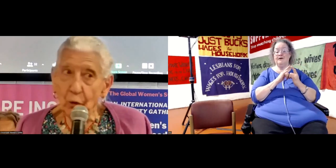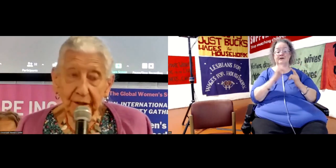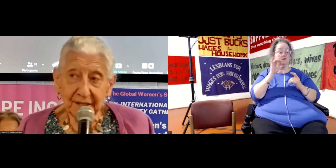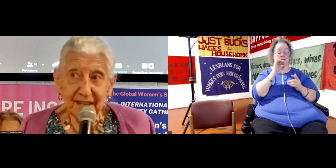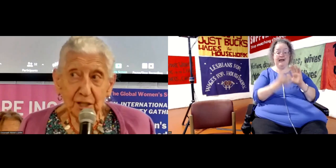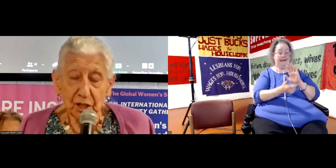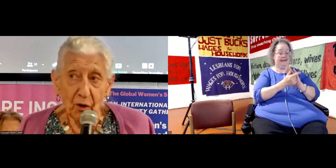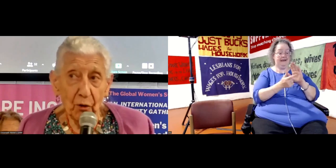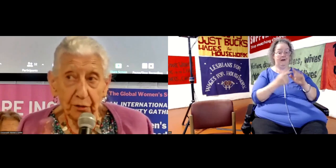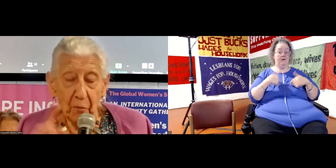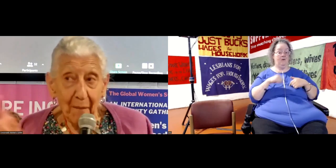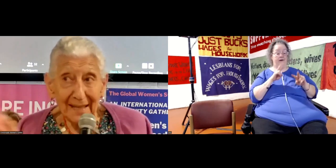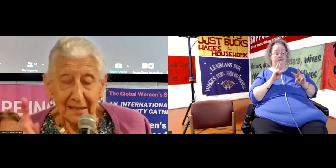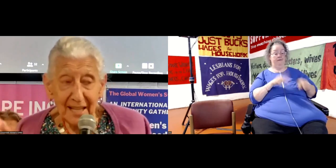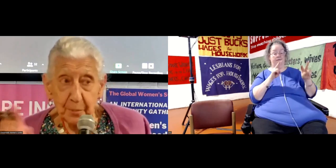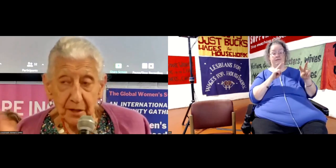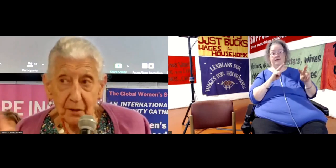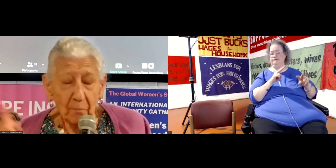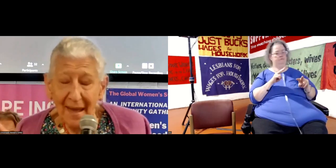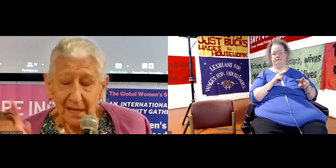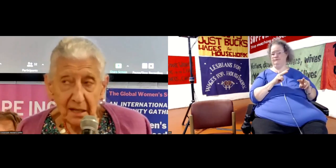in our organization, although